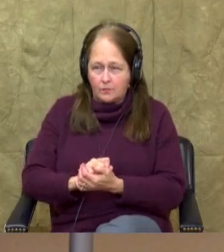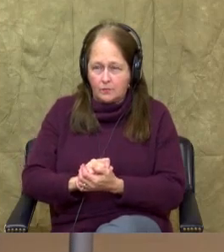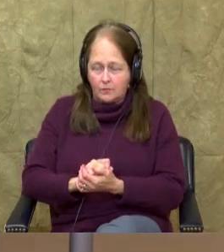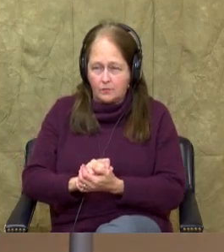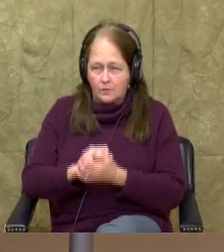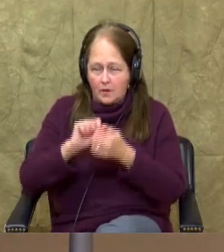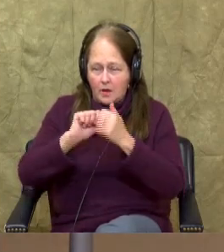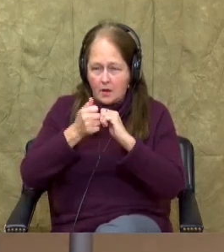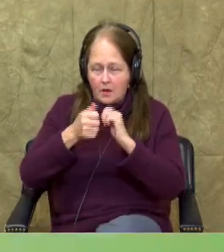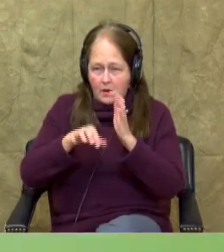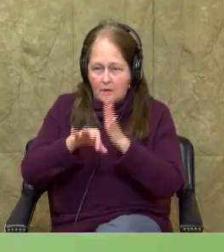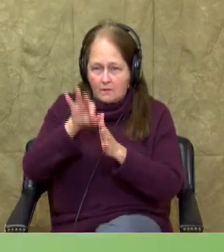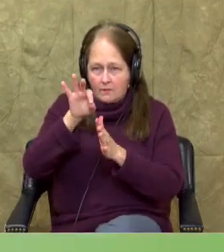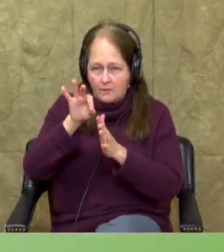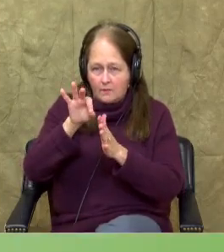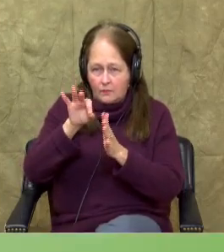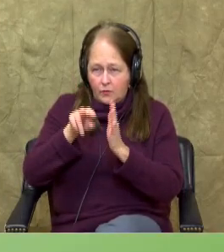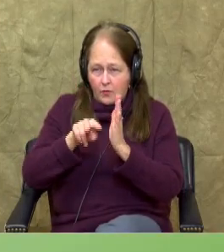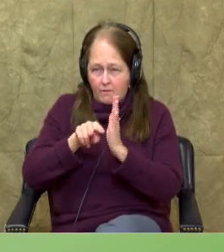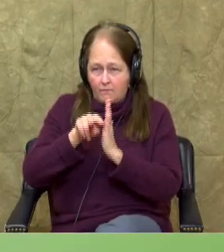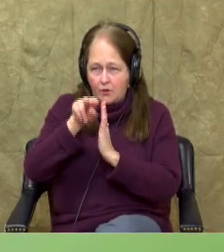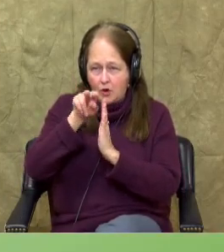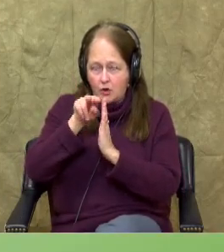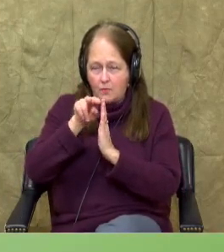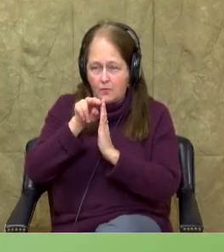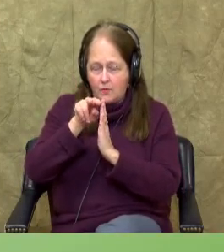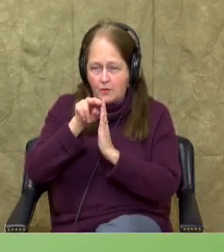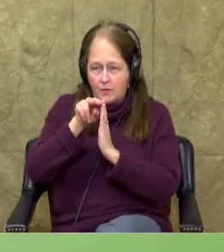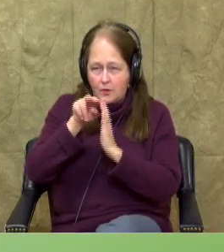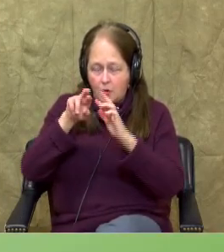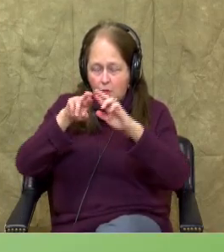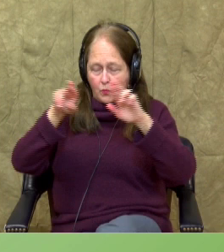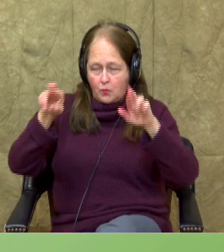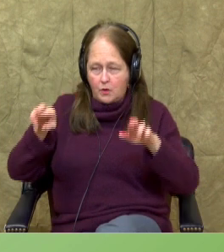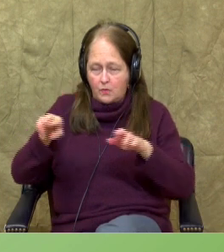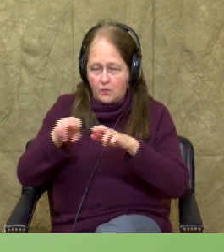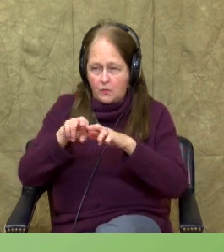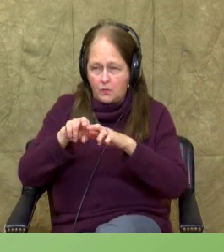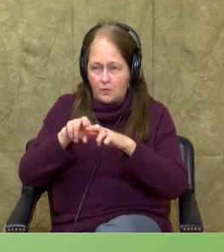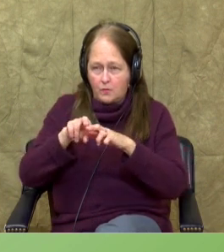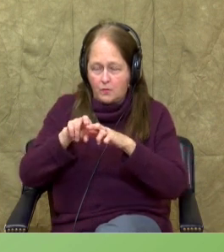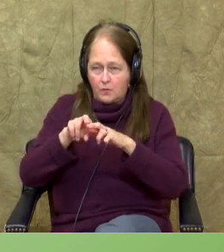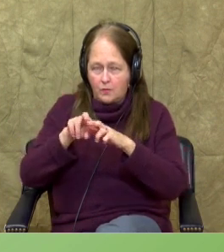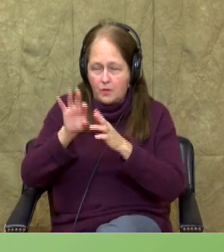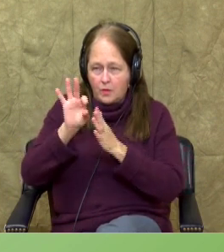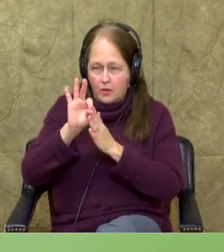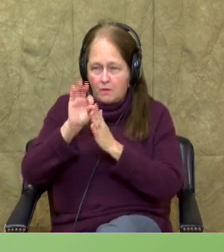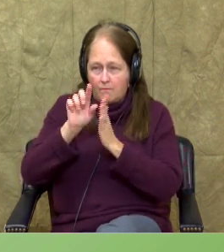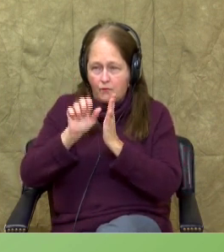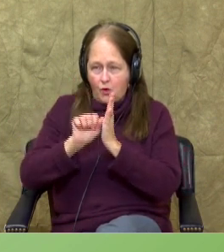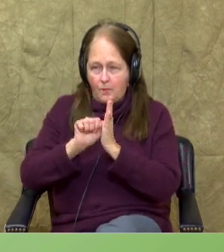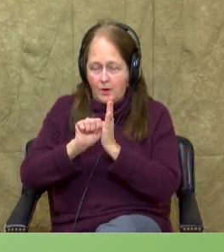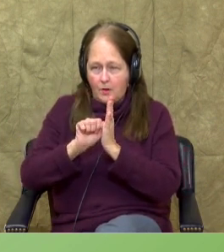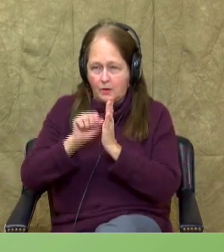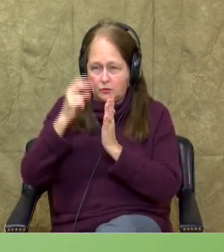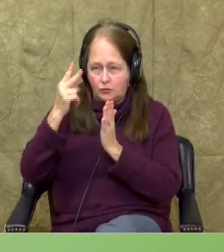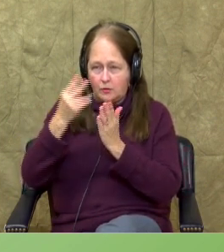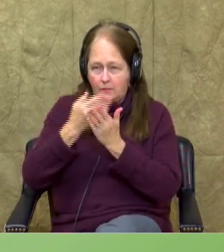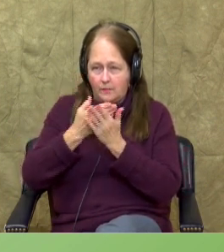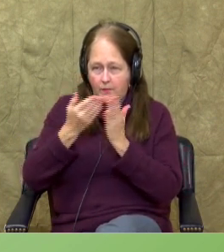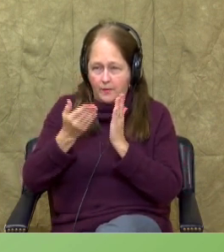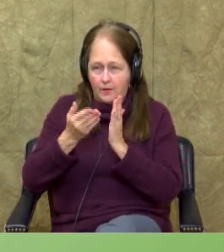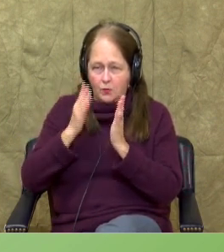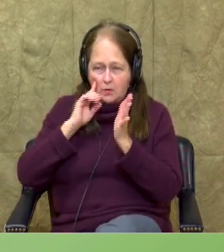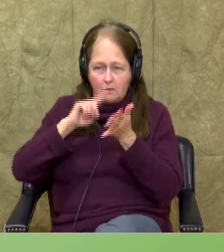And how do I find the volume of a rectangular prism using a formula? So those are the two things we're going